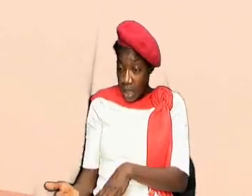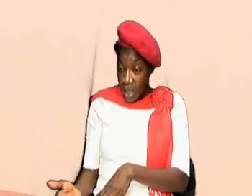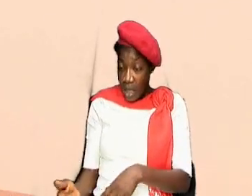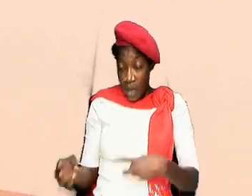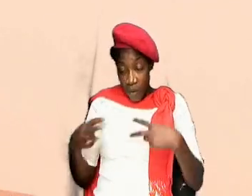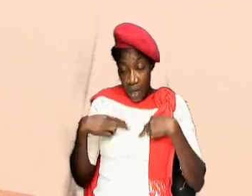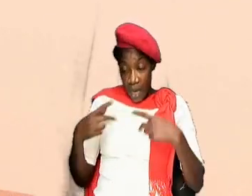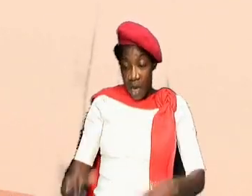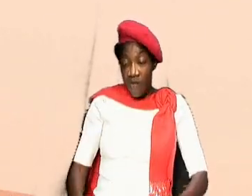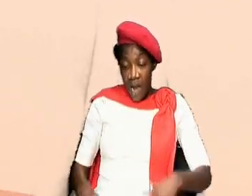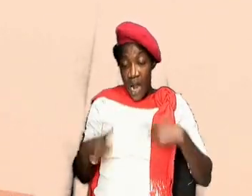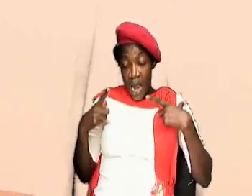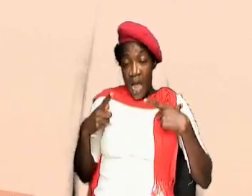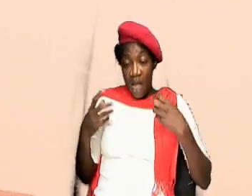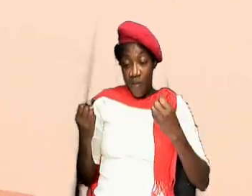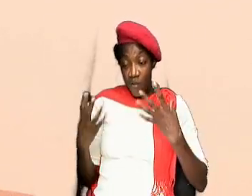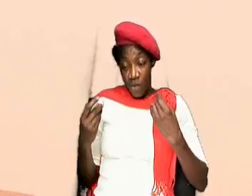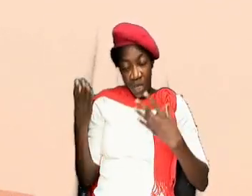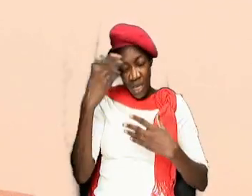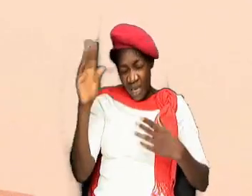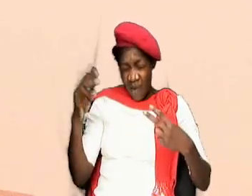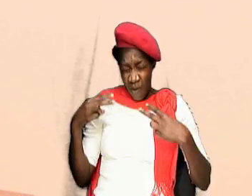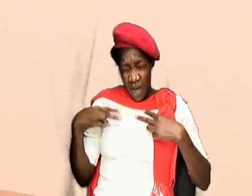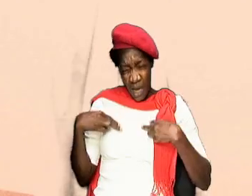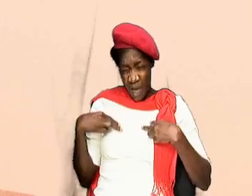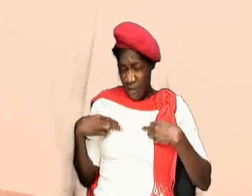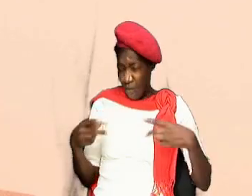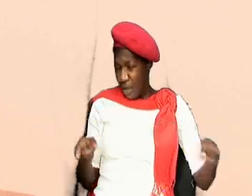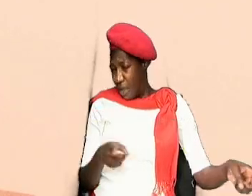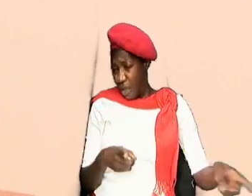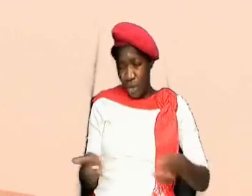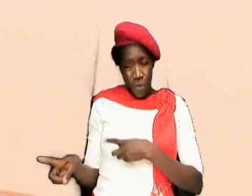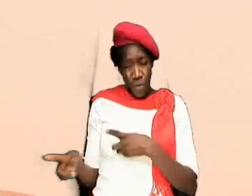abundantly. He didn't have to do it,